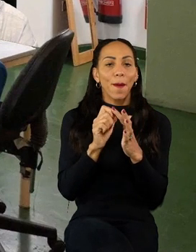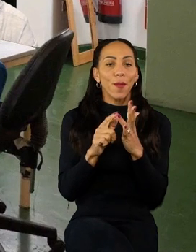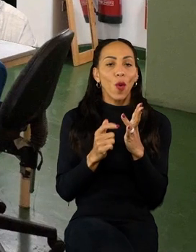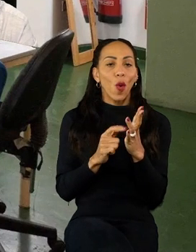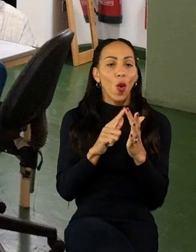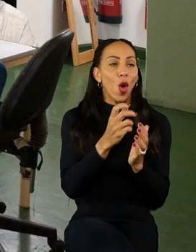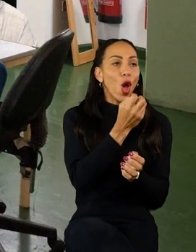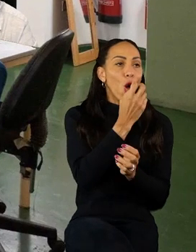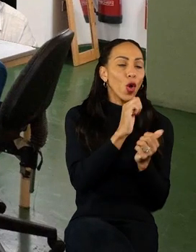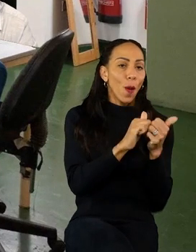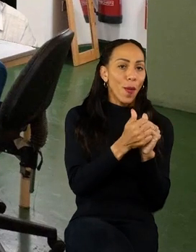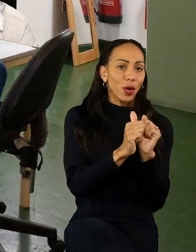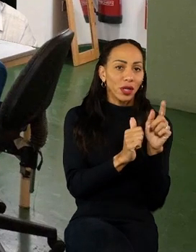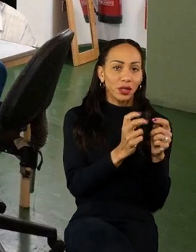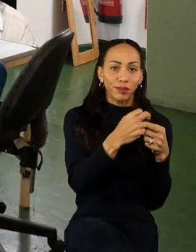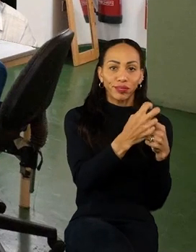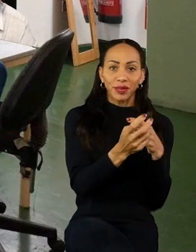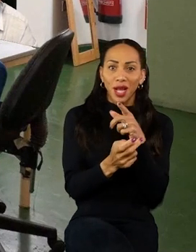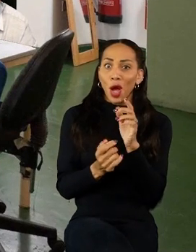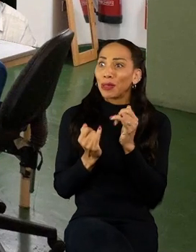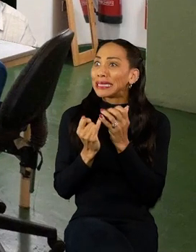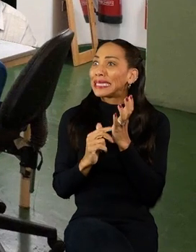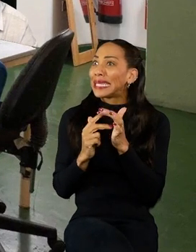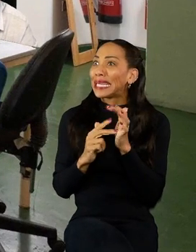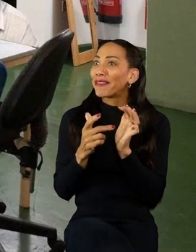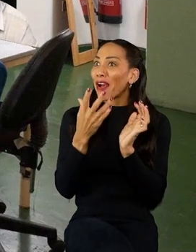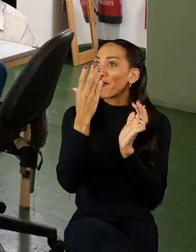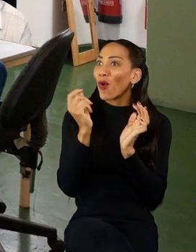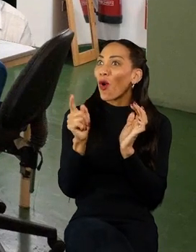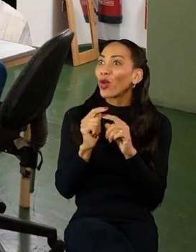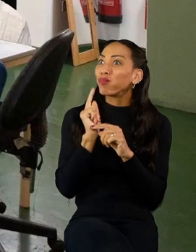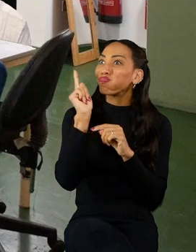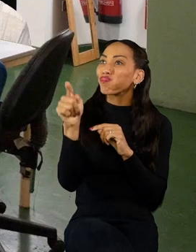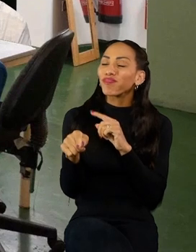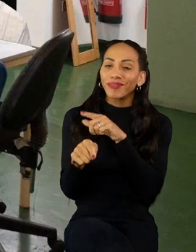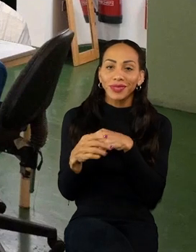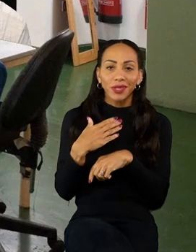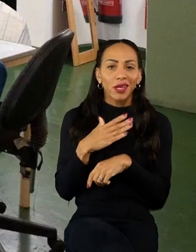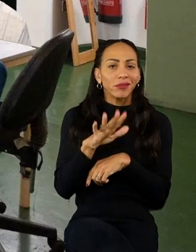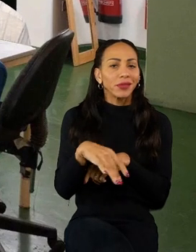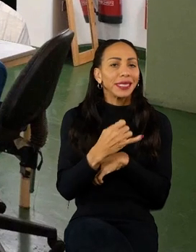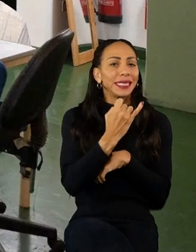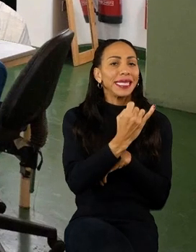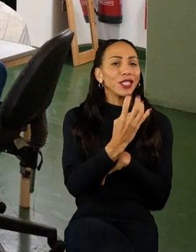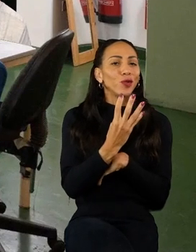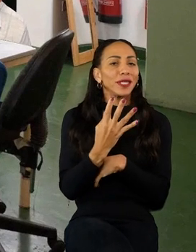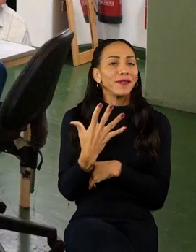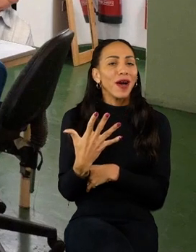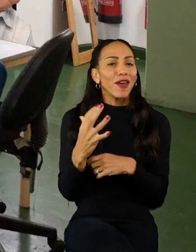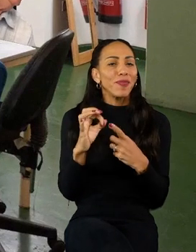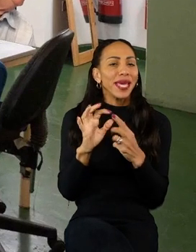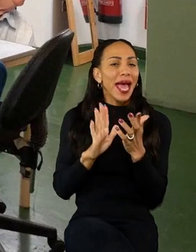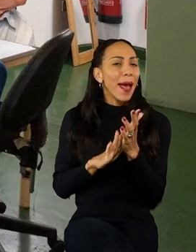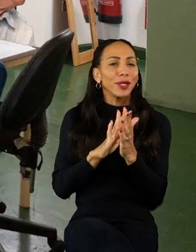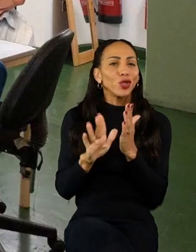for timing, and our Hong Kong partners, I think they may have already gone, but not the meeting. Oh my gosh, Steve, I was forgetting you're in Singapore right now as